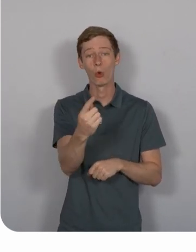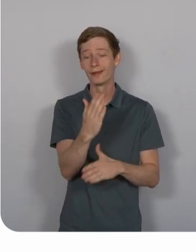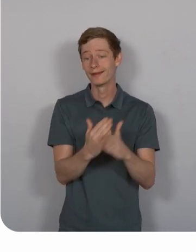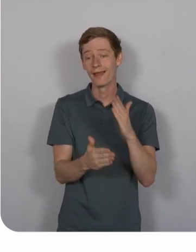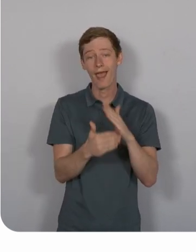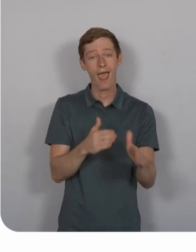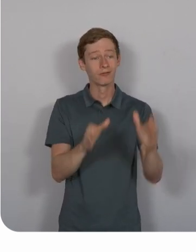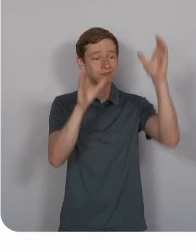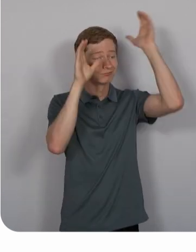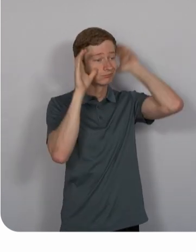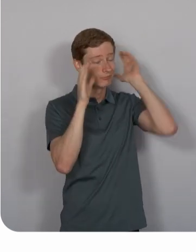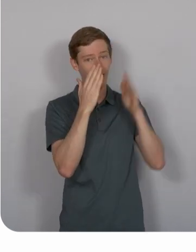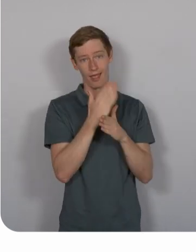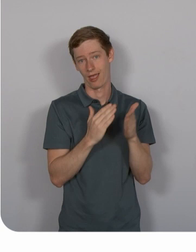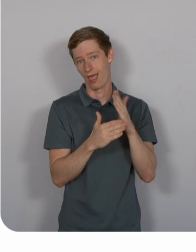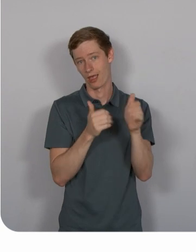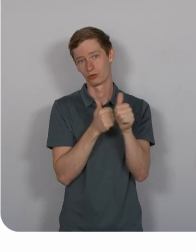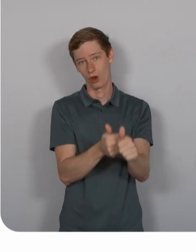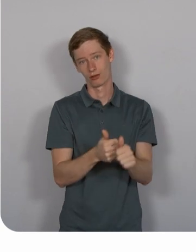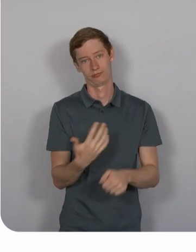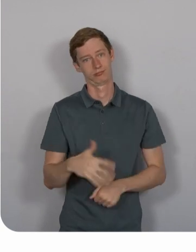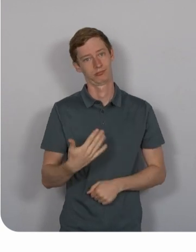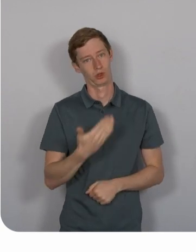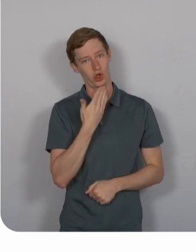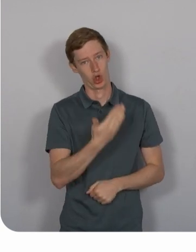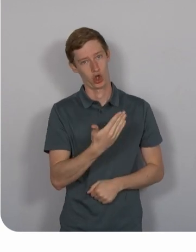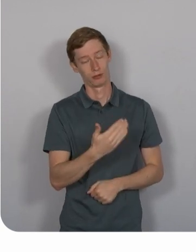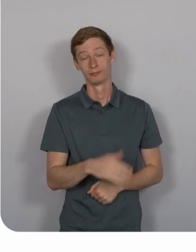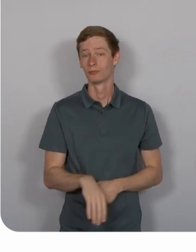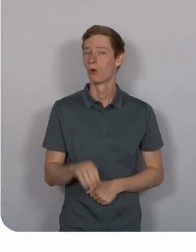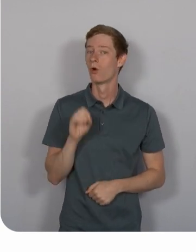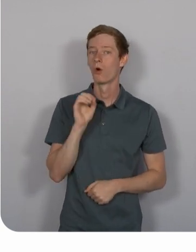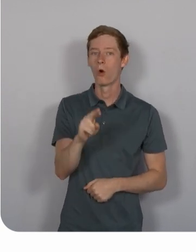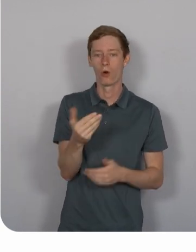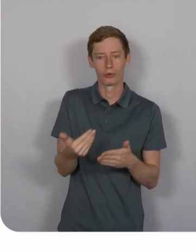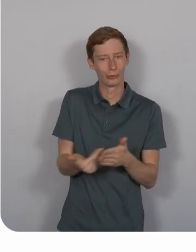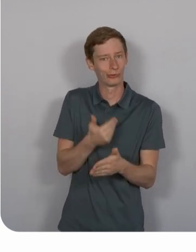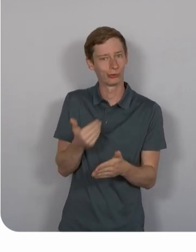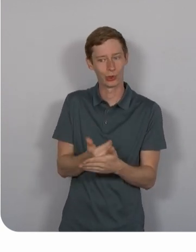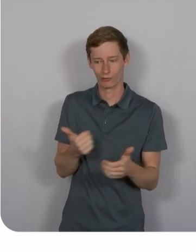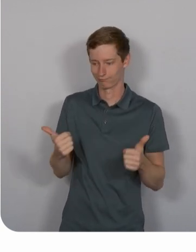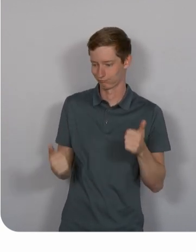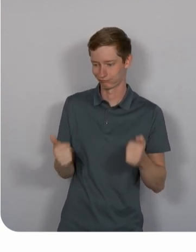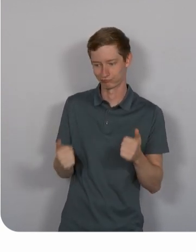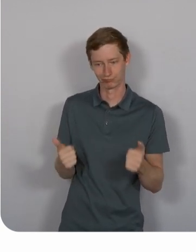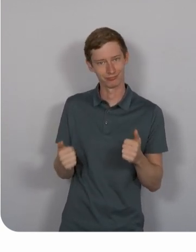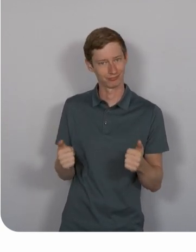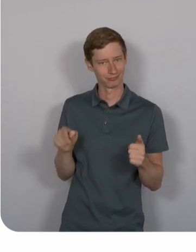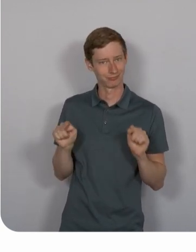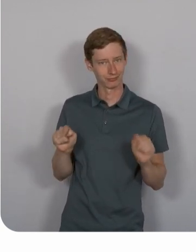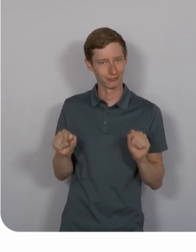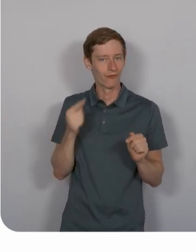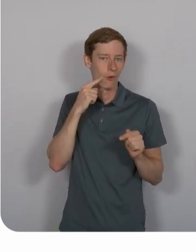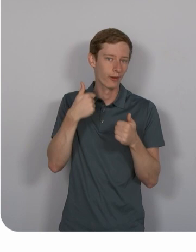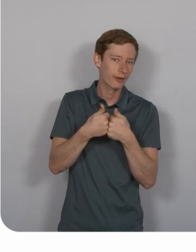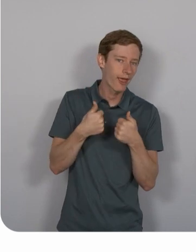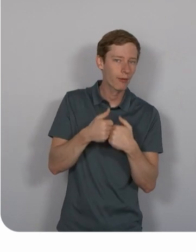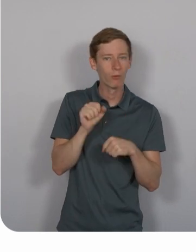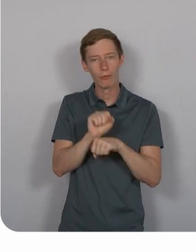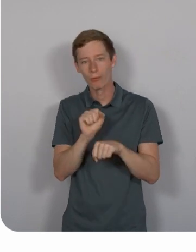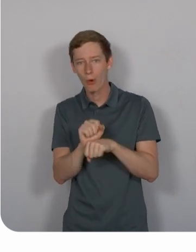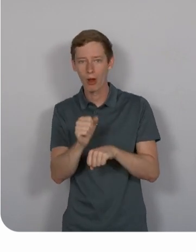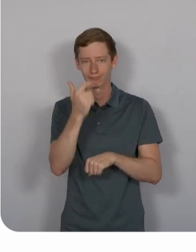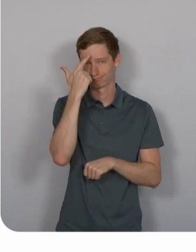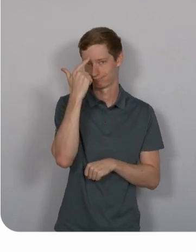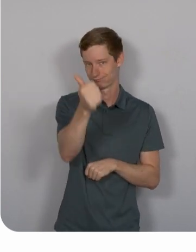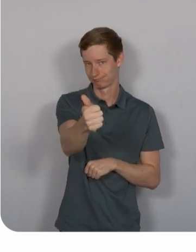and the hand tracking is getting really good. Or with these brand new precision controllers that we've designed for games or work or things that where you